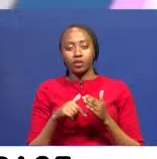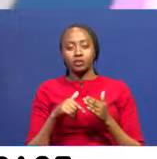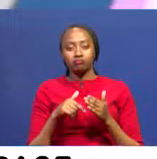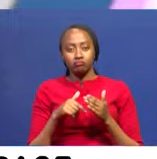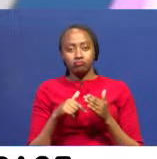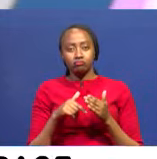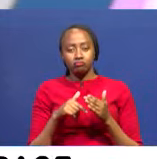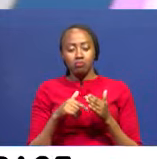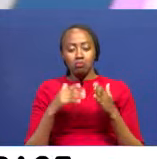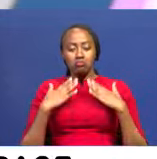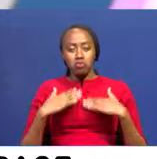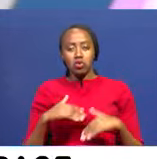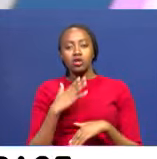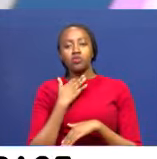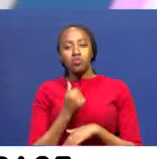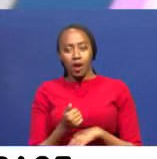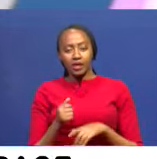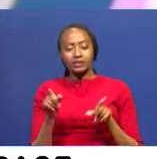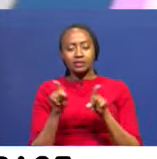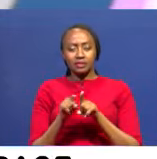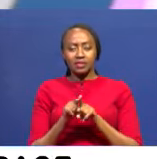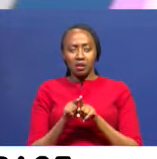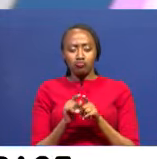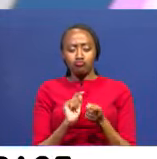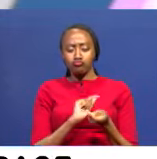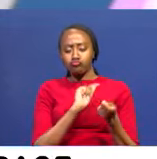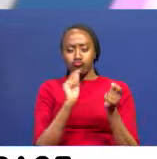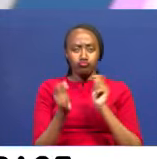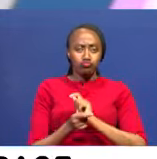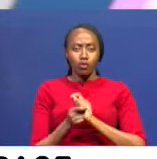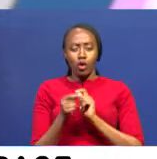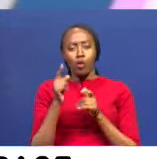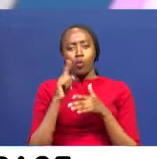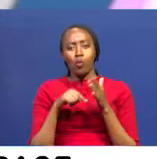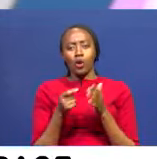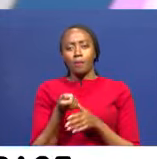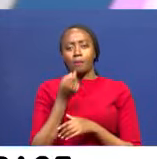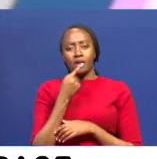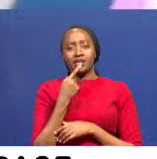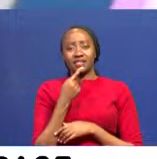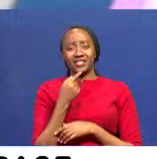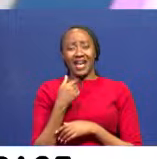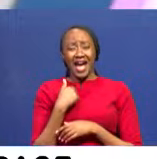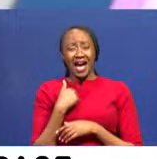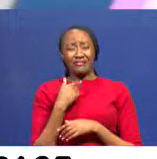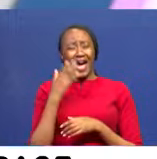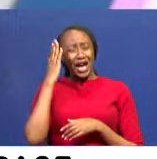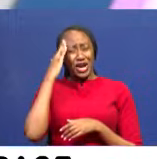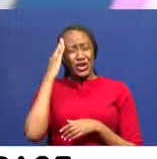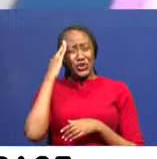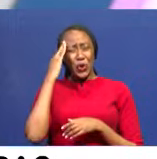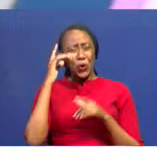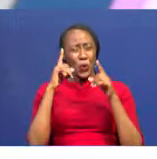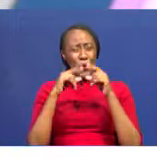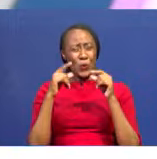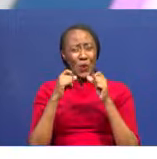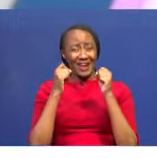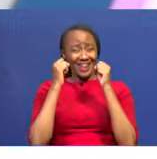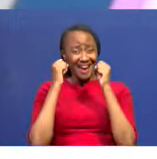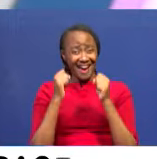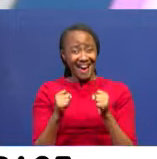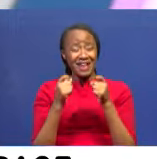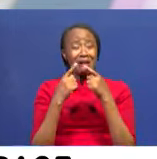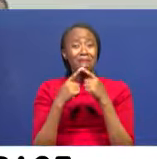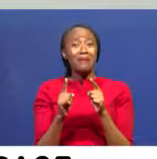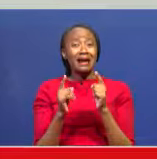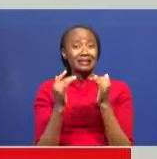the medicine, in terms of correcting the issues that the medicines are having. I'm sorry, that's a bit more complex, no, it's okay. But you can go back to the...